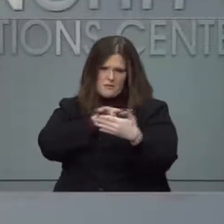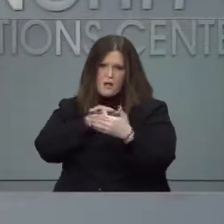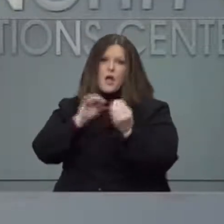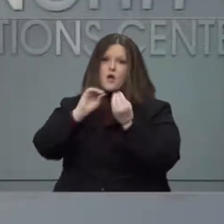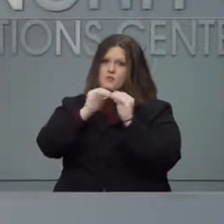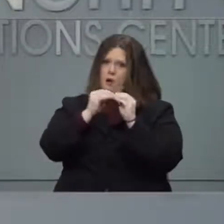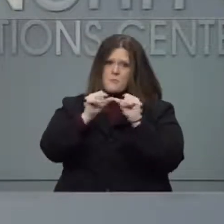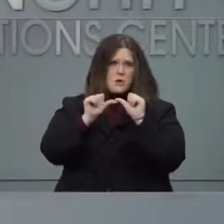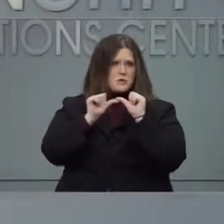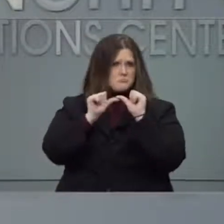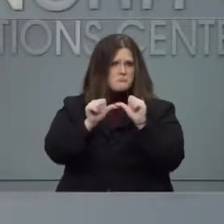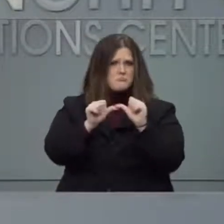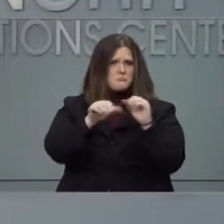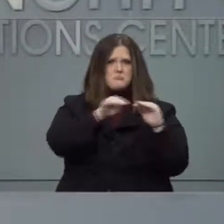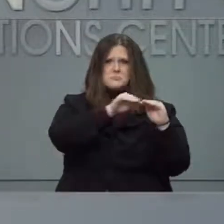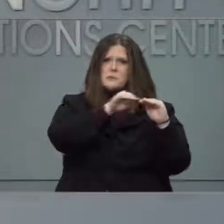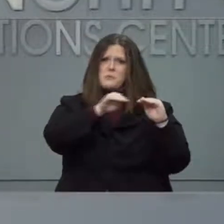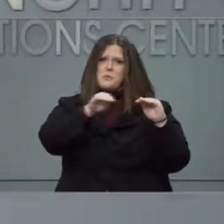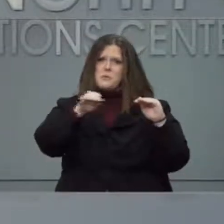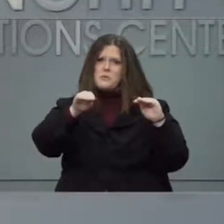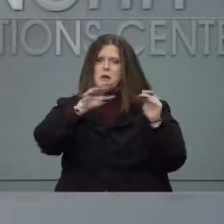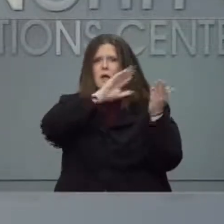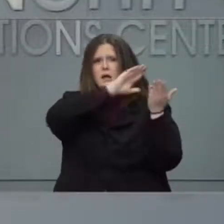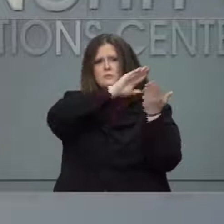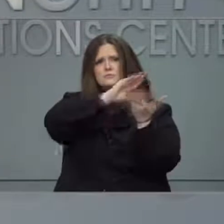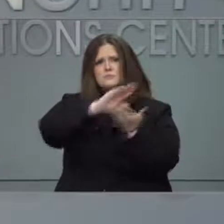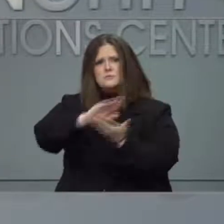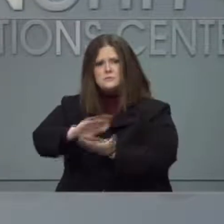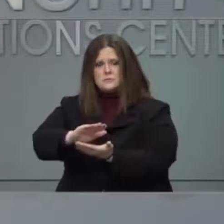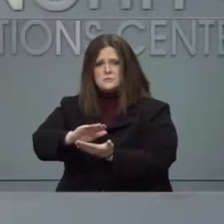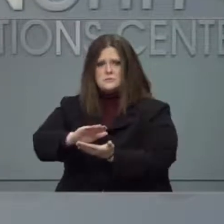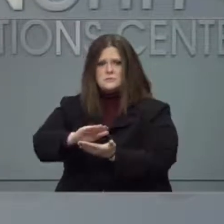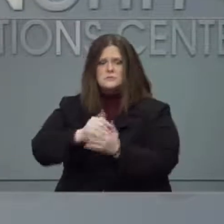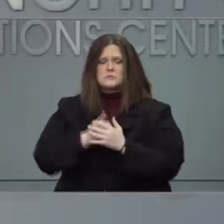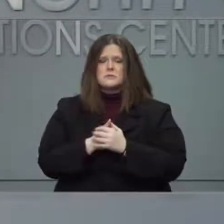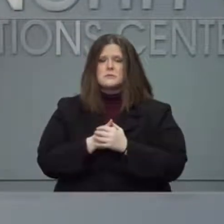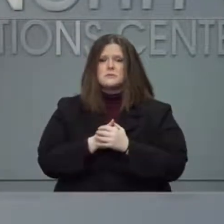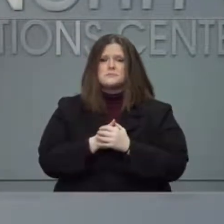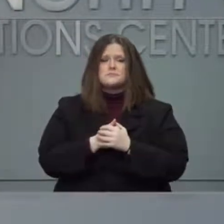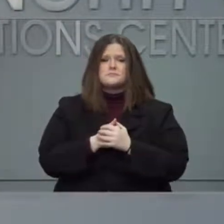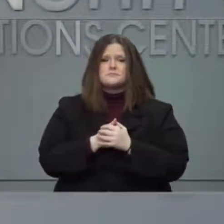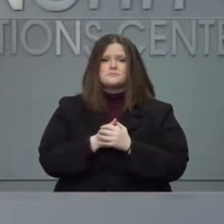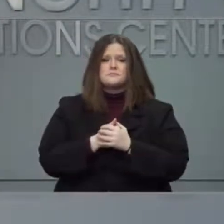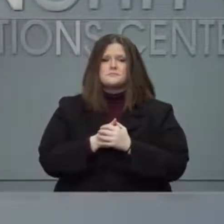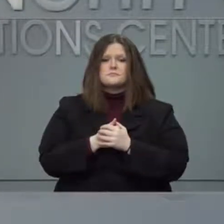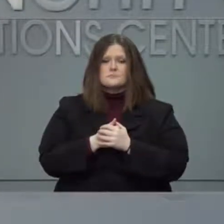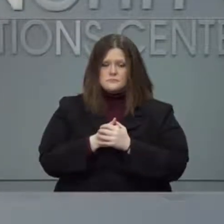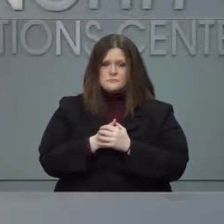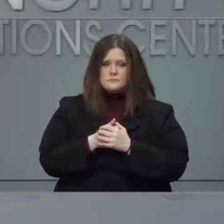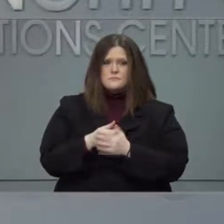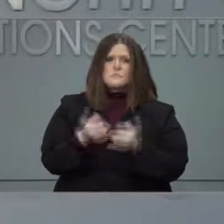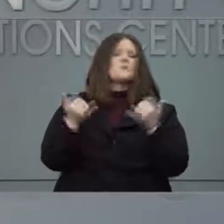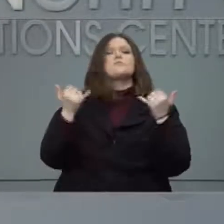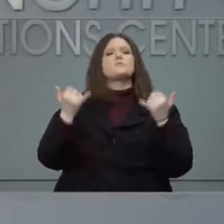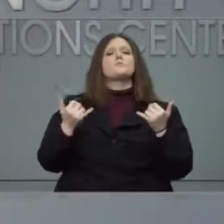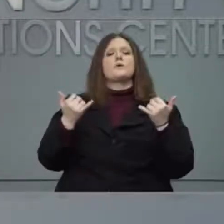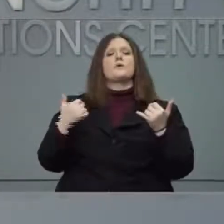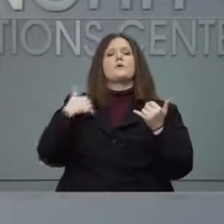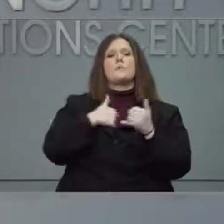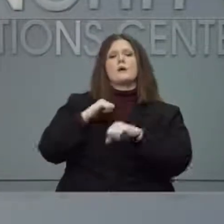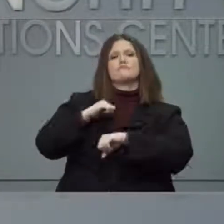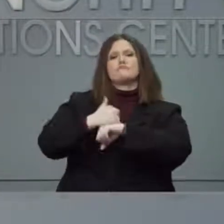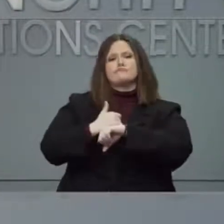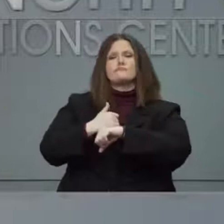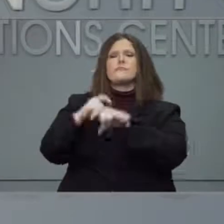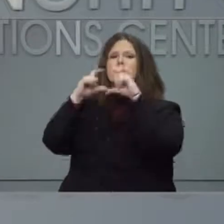move downward and stabilize. And when you look at the restrictions that we have put in place, the mandatory